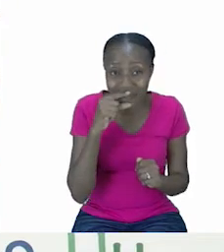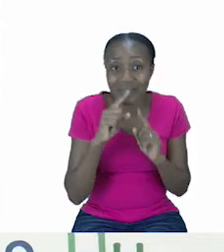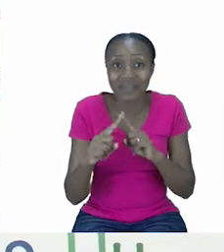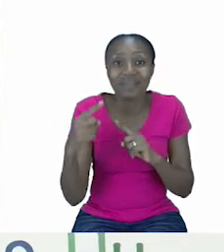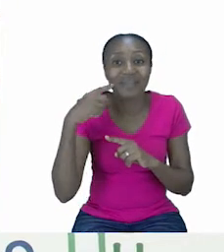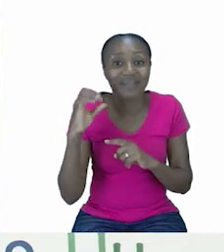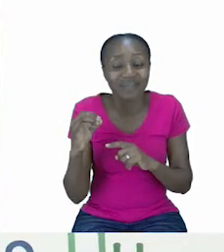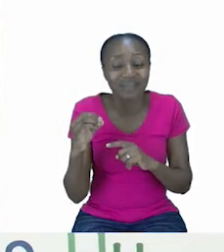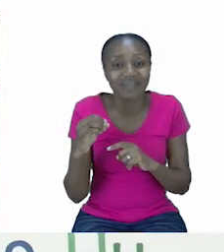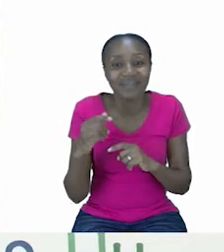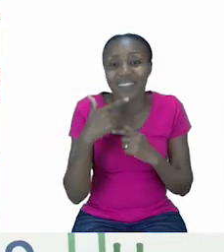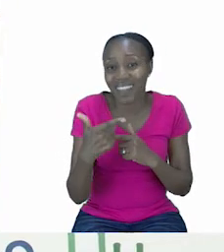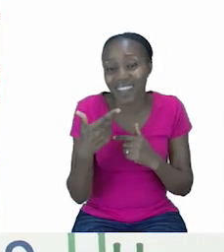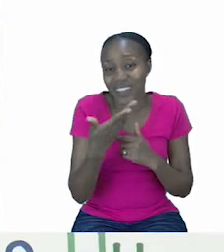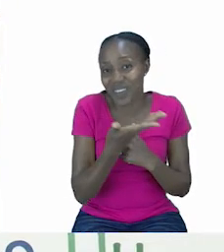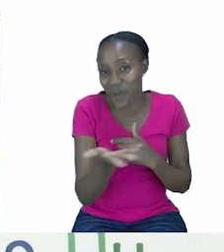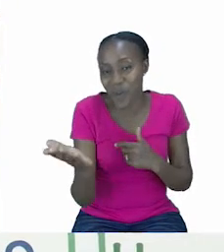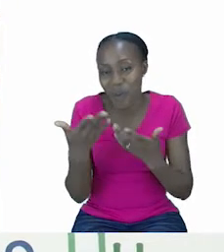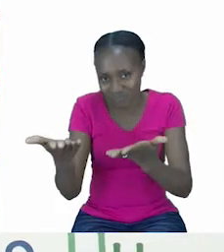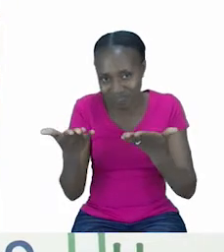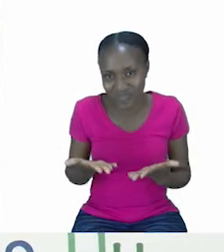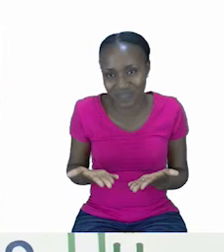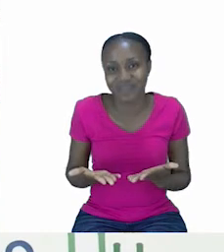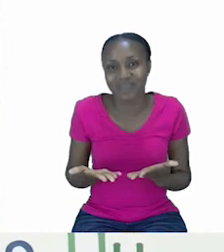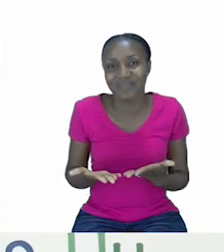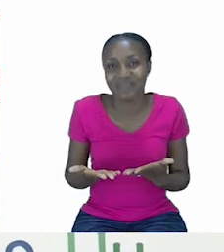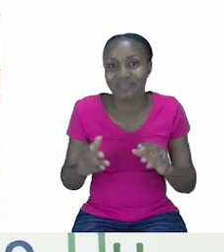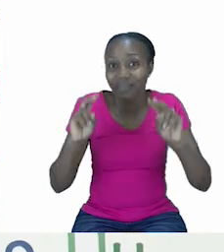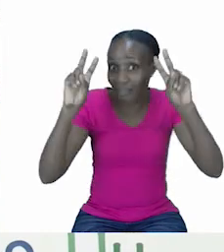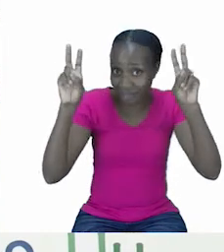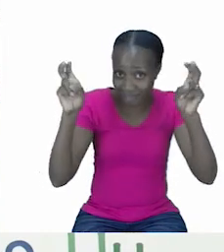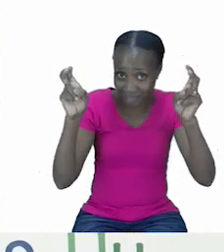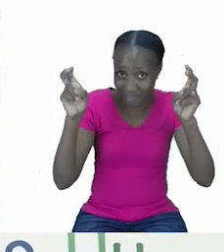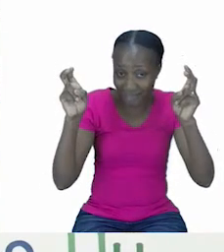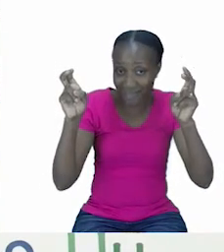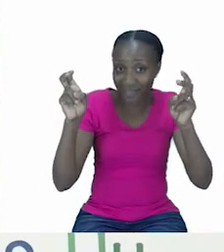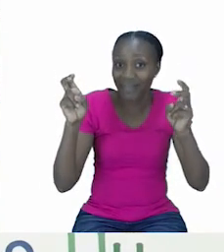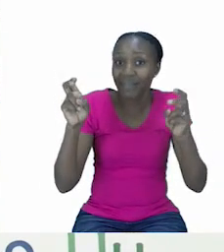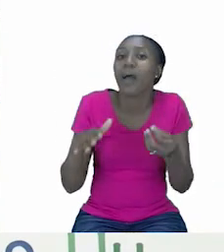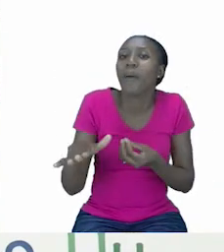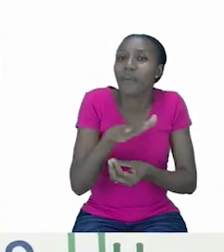thank you so much for joining me. Our theme this week is